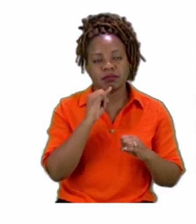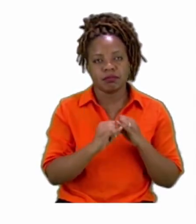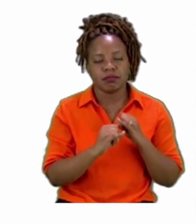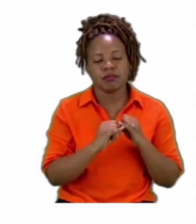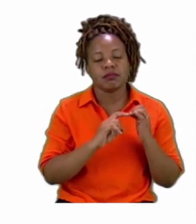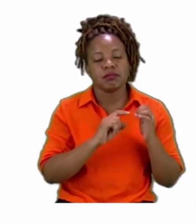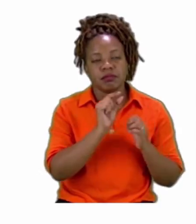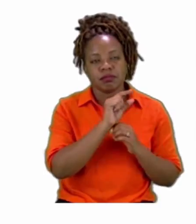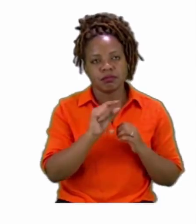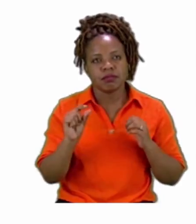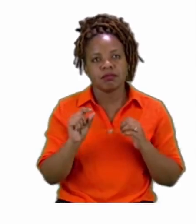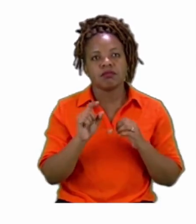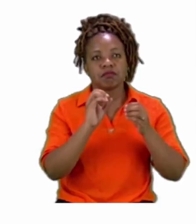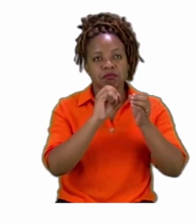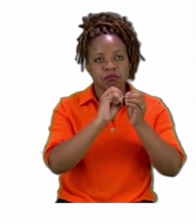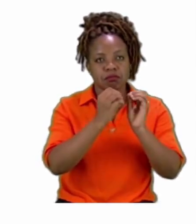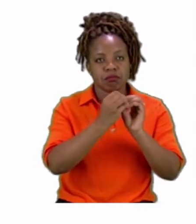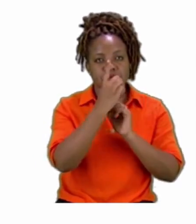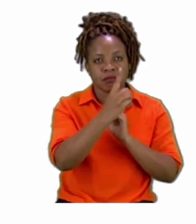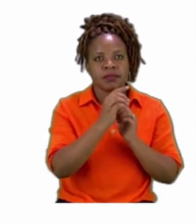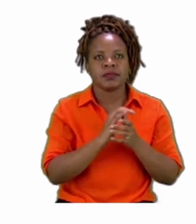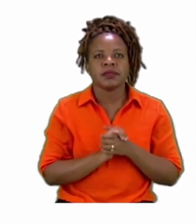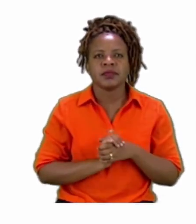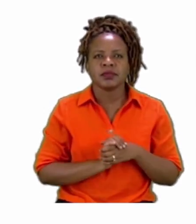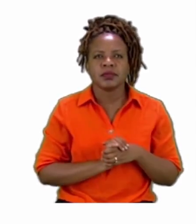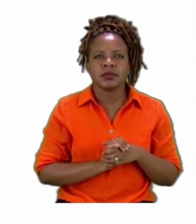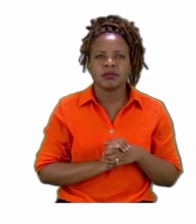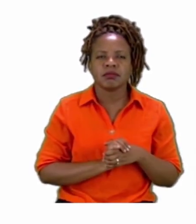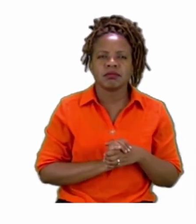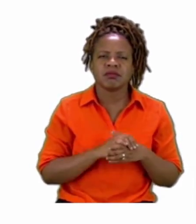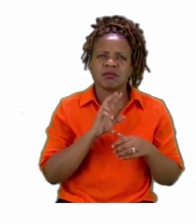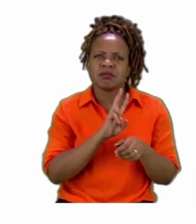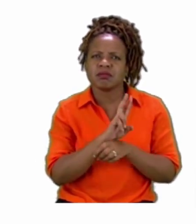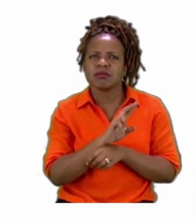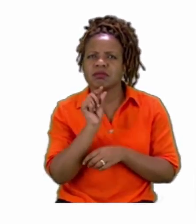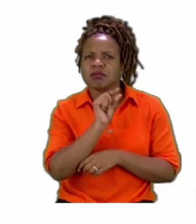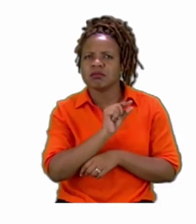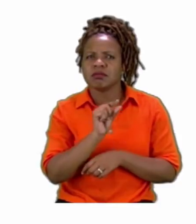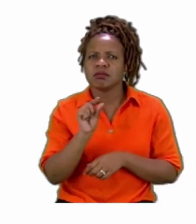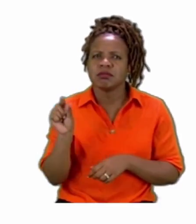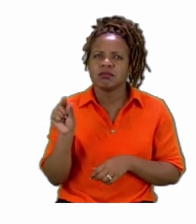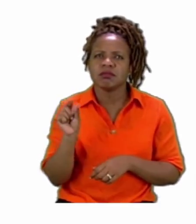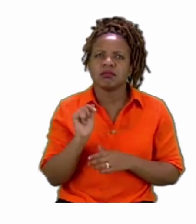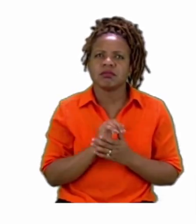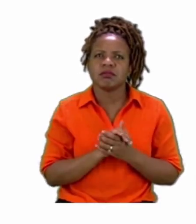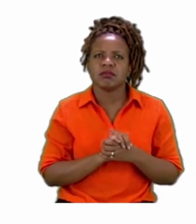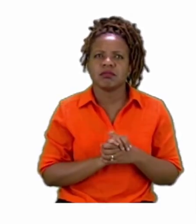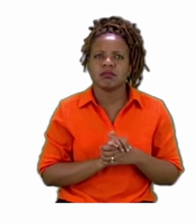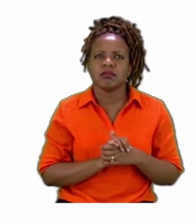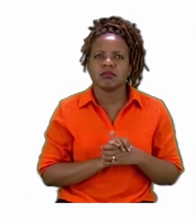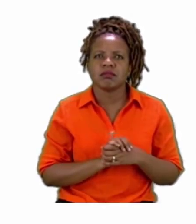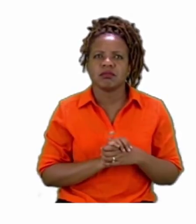Then for our second sentence, I think it is the word, or rather the sentence that